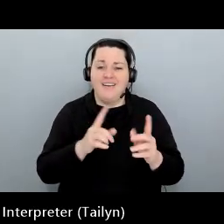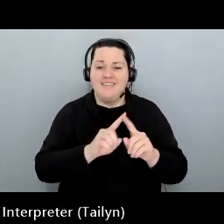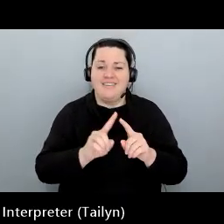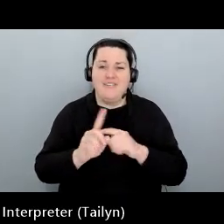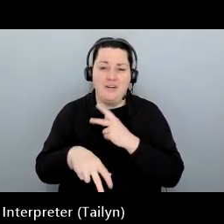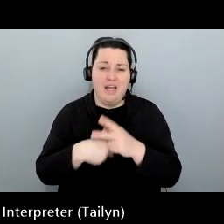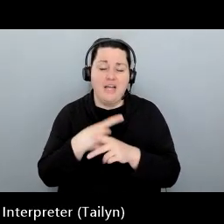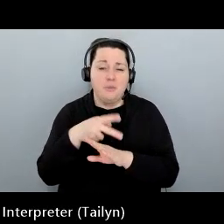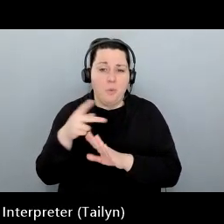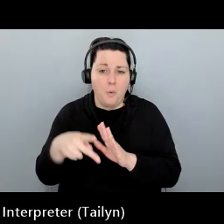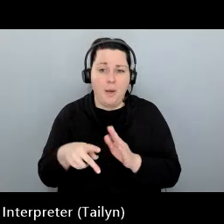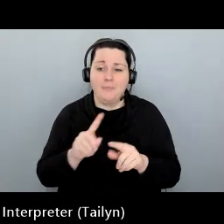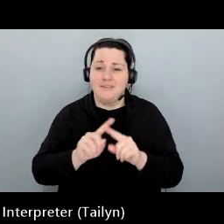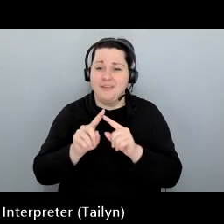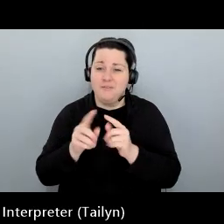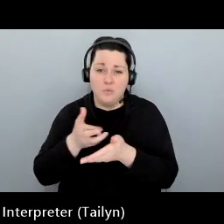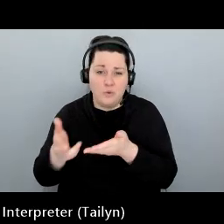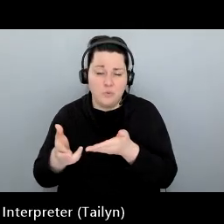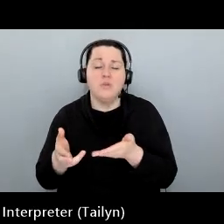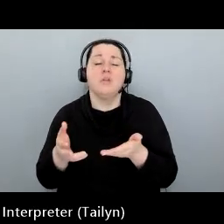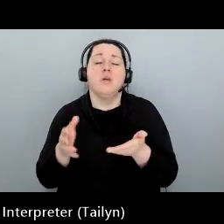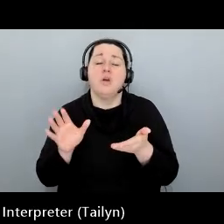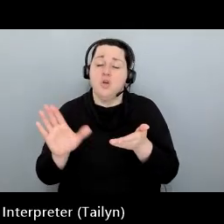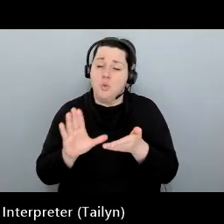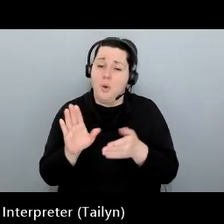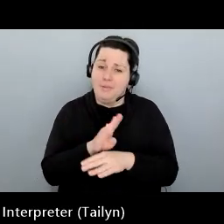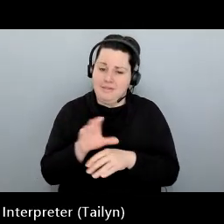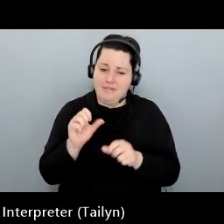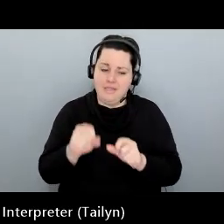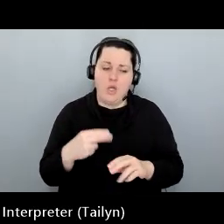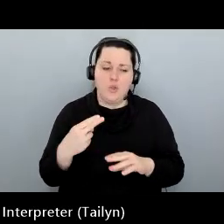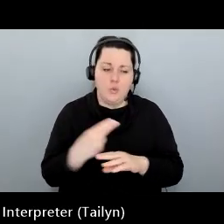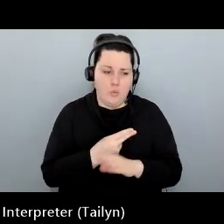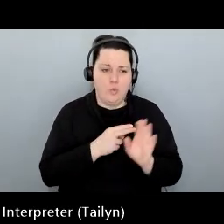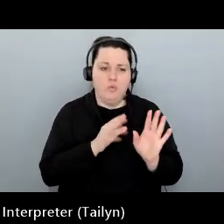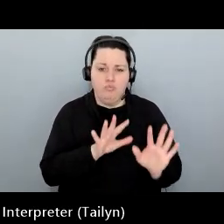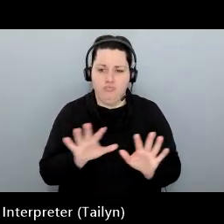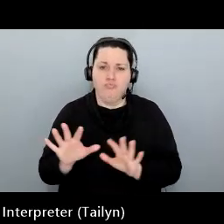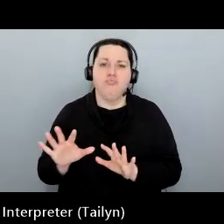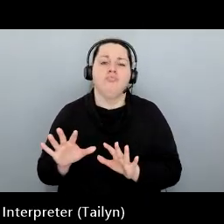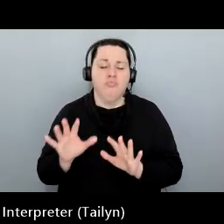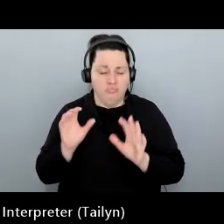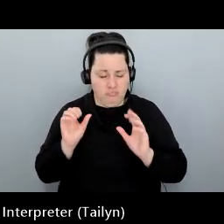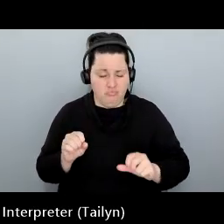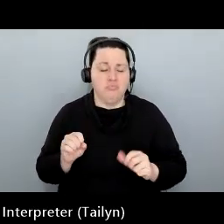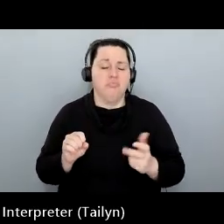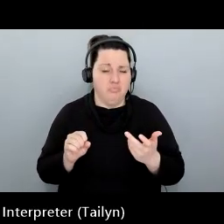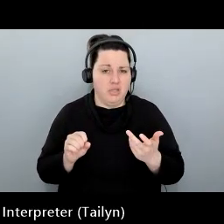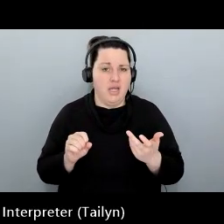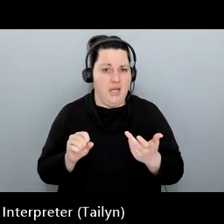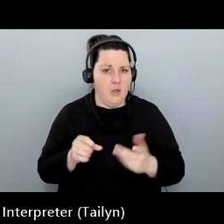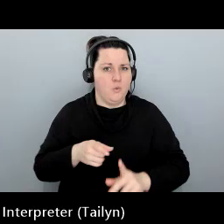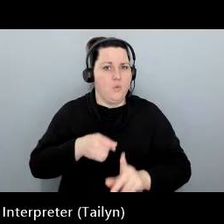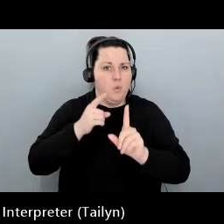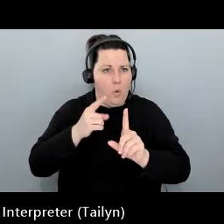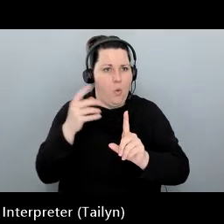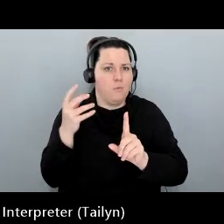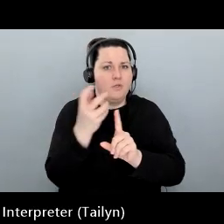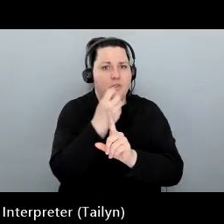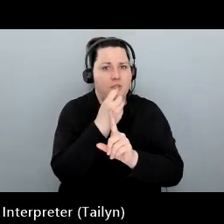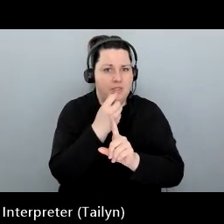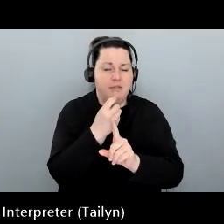programs and resources that you as a business can tap into in order to achieve that goal of creating an inclusive